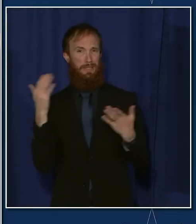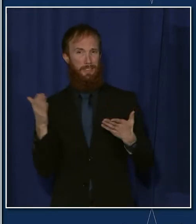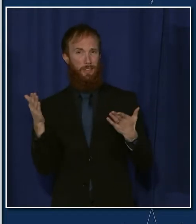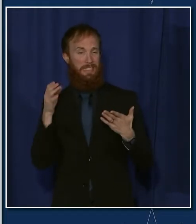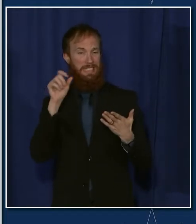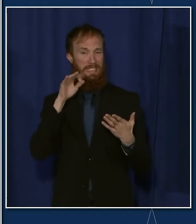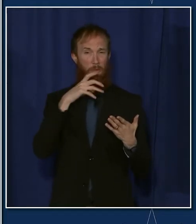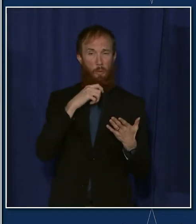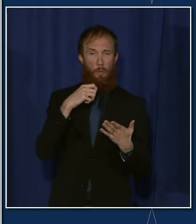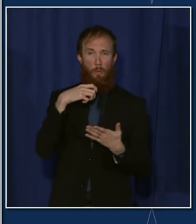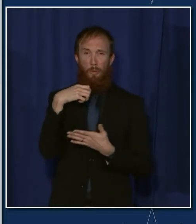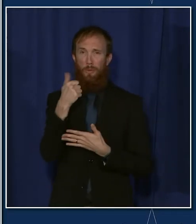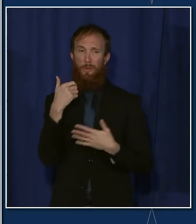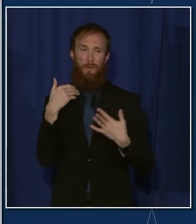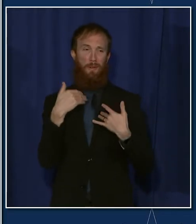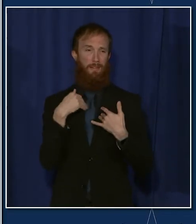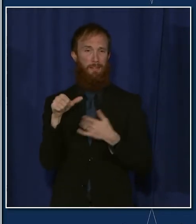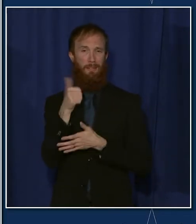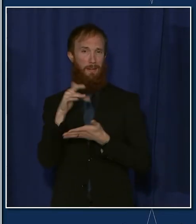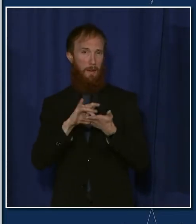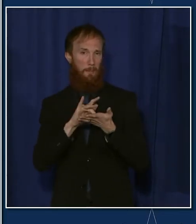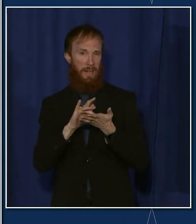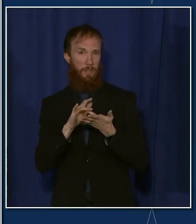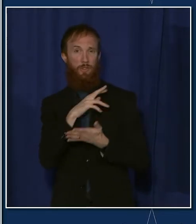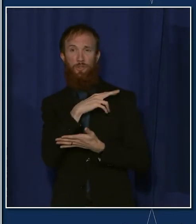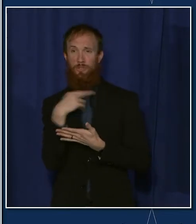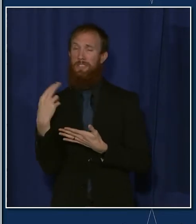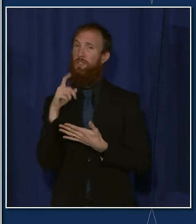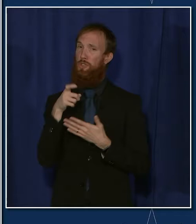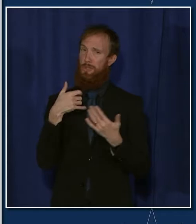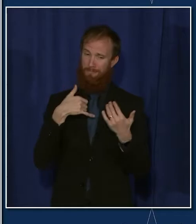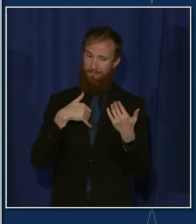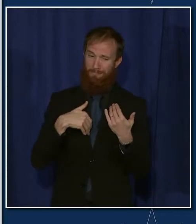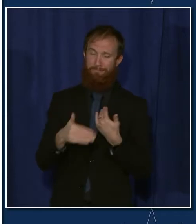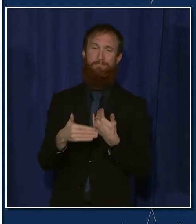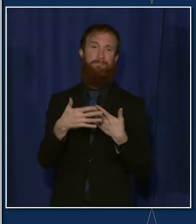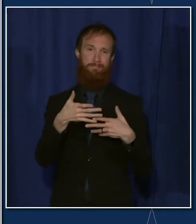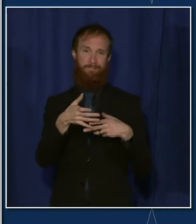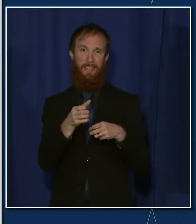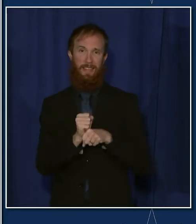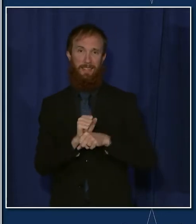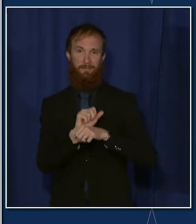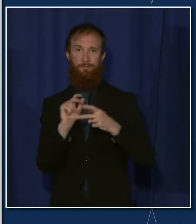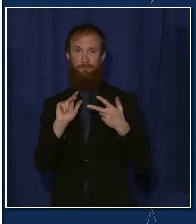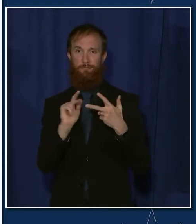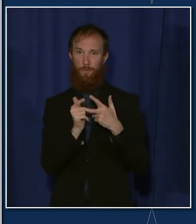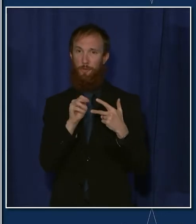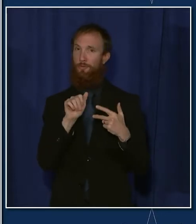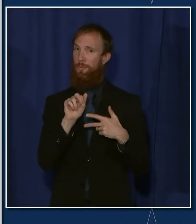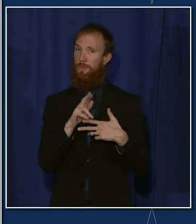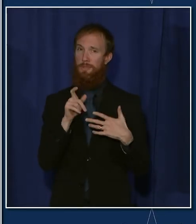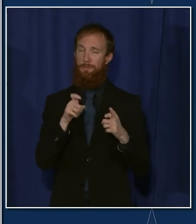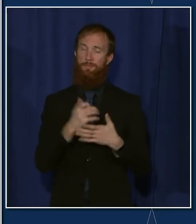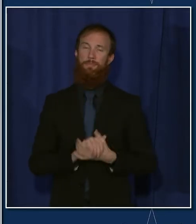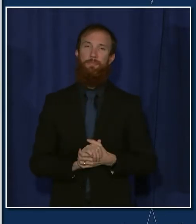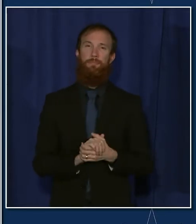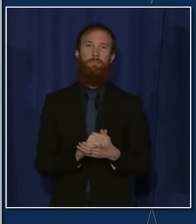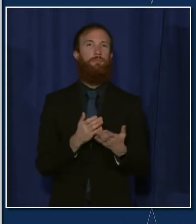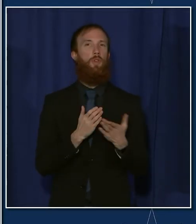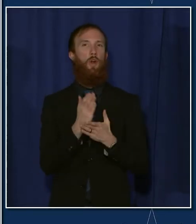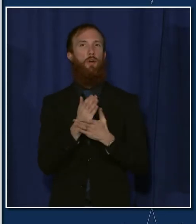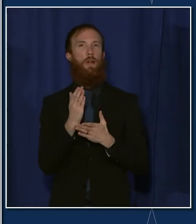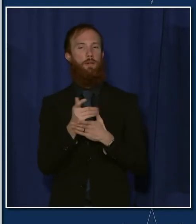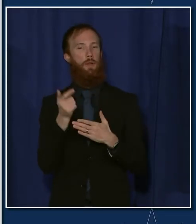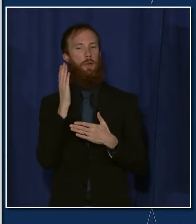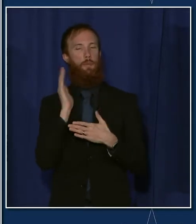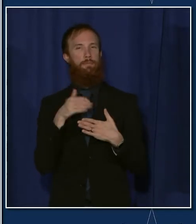immunocompromised, they do remain at significant risk for COVID outcomes. All right, we'll finish off with where